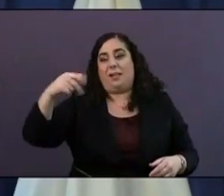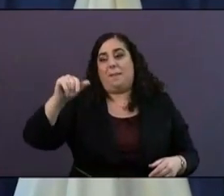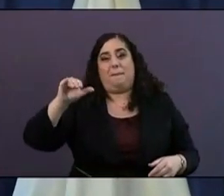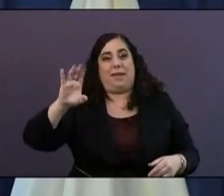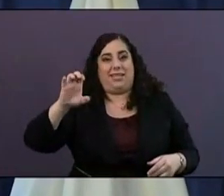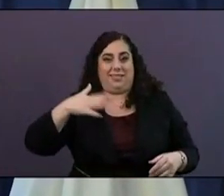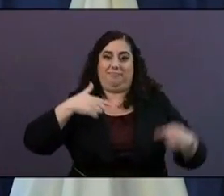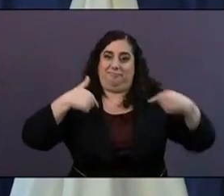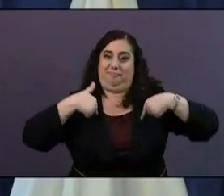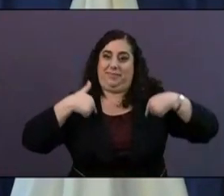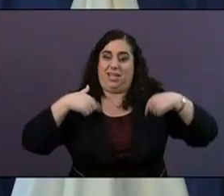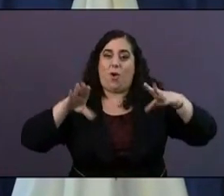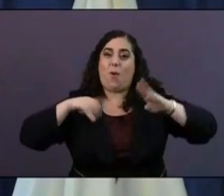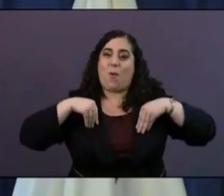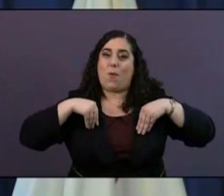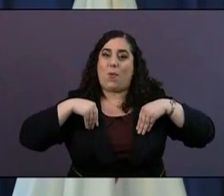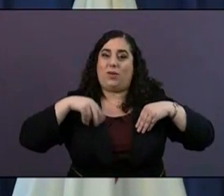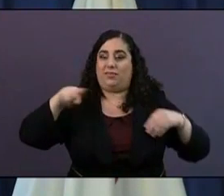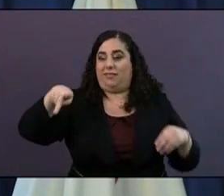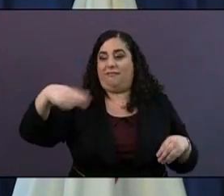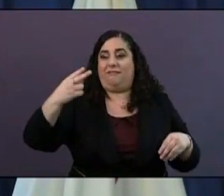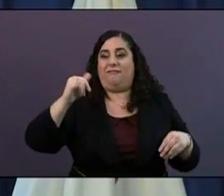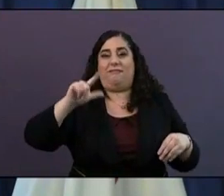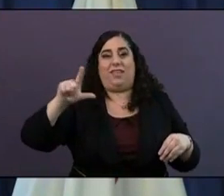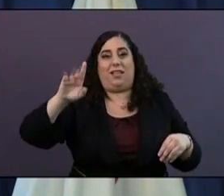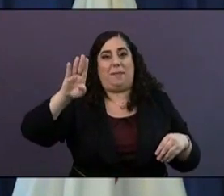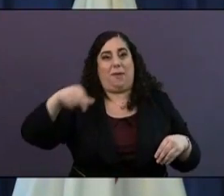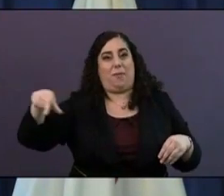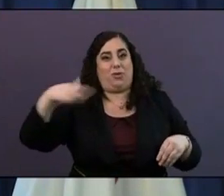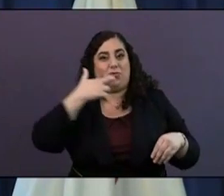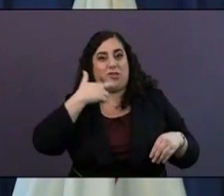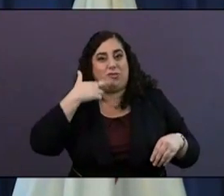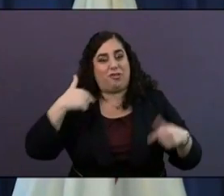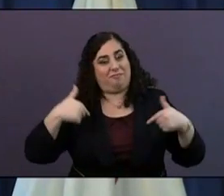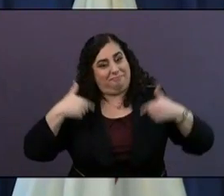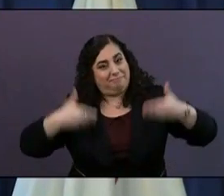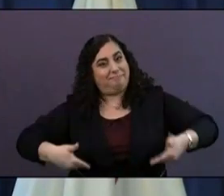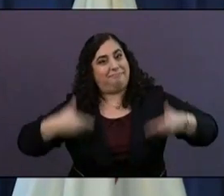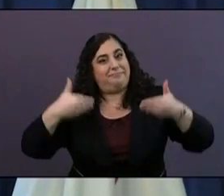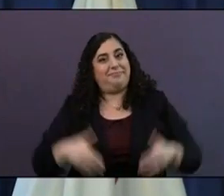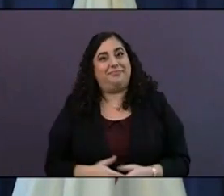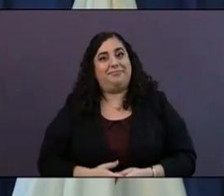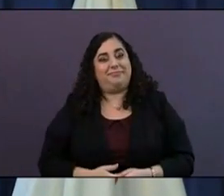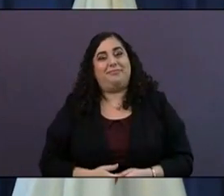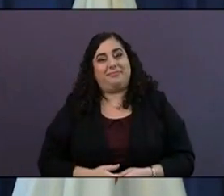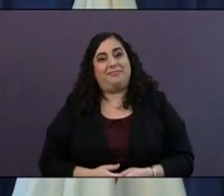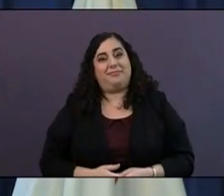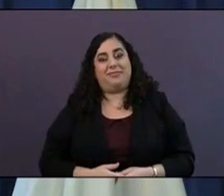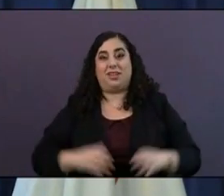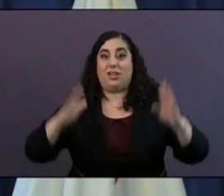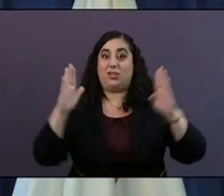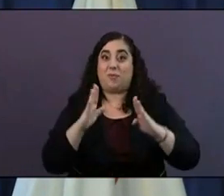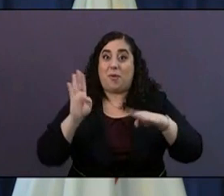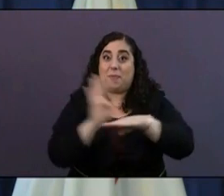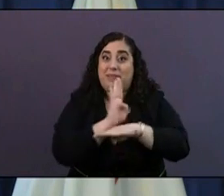governor's press conference, there is a light at the end of the tunnel, which we've been looking for in a while, and to